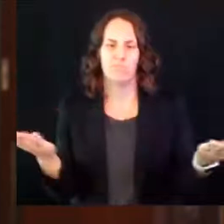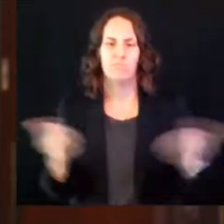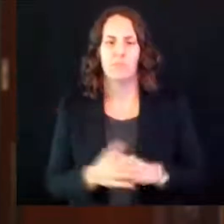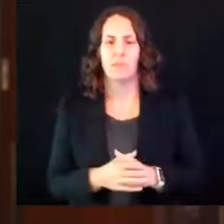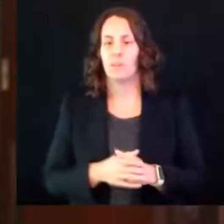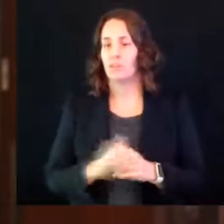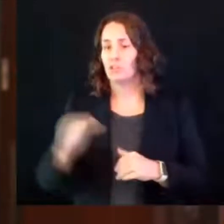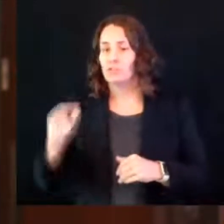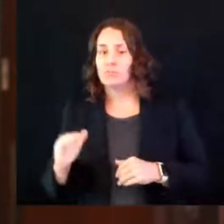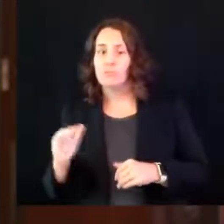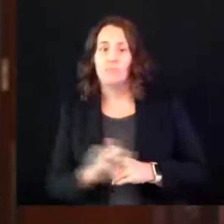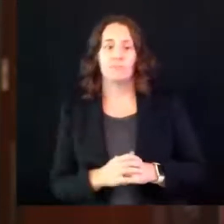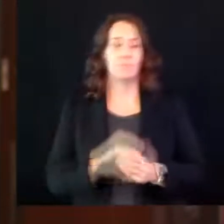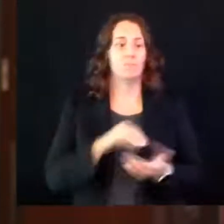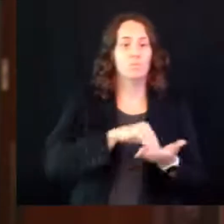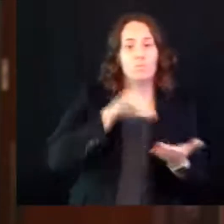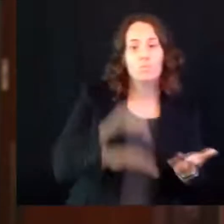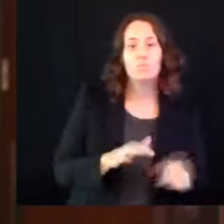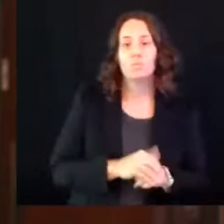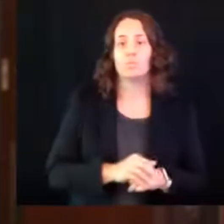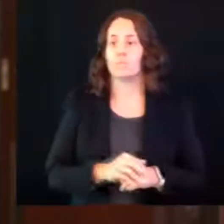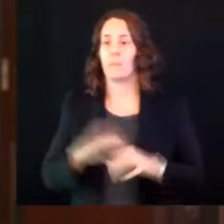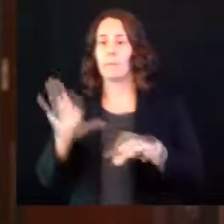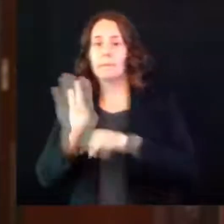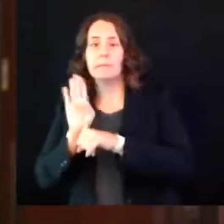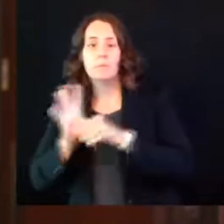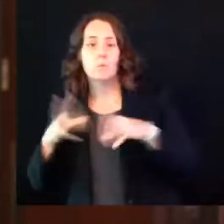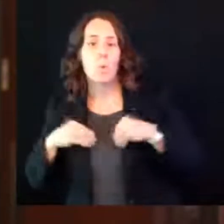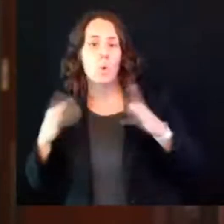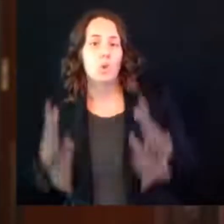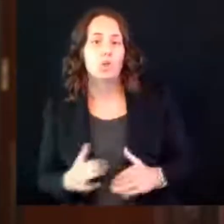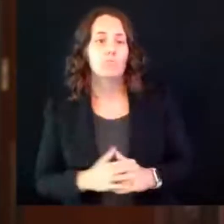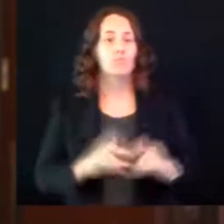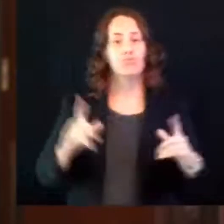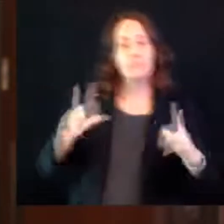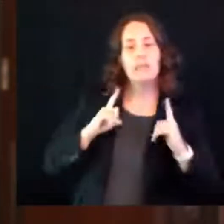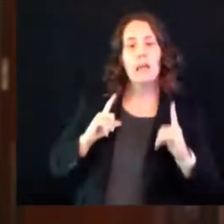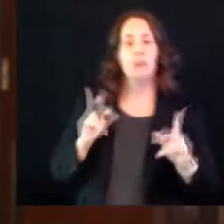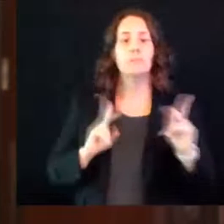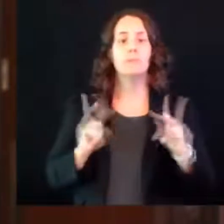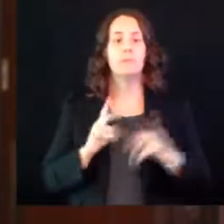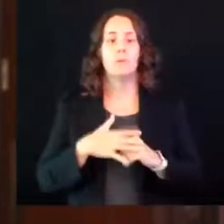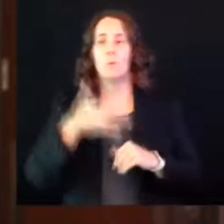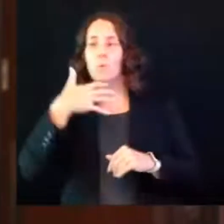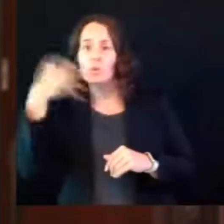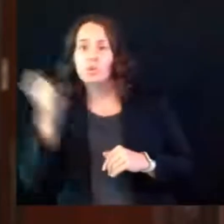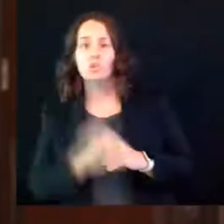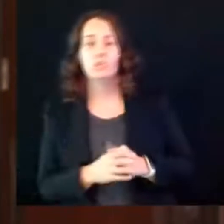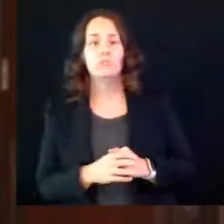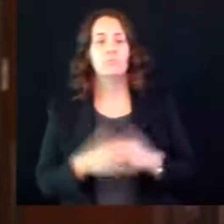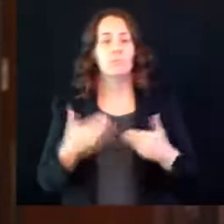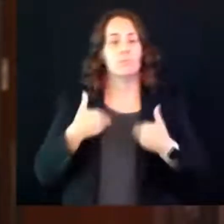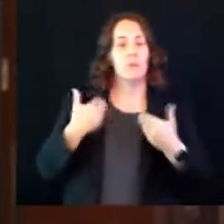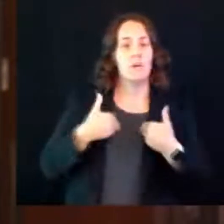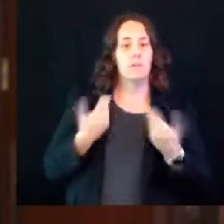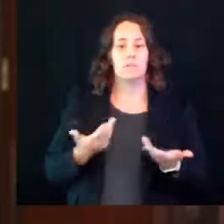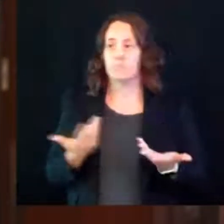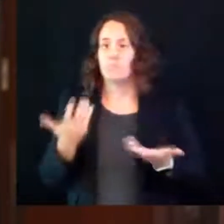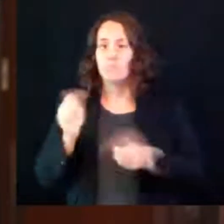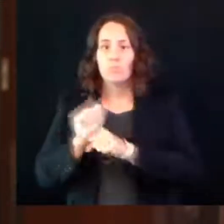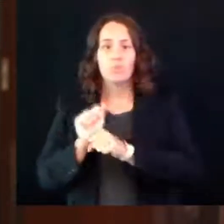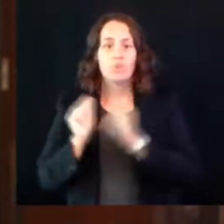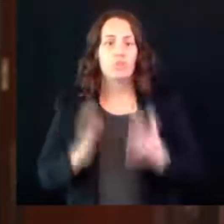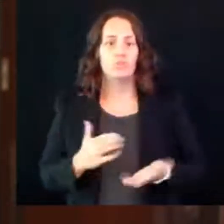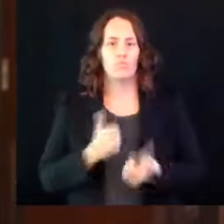small business owner, retiree, or an elected official. We need everyone together to take precautions to keep our neighbors